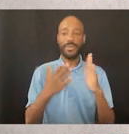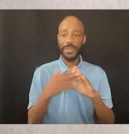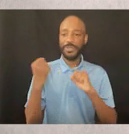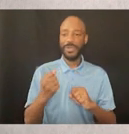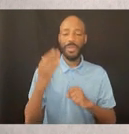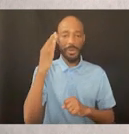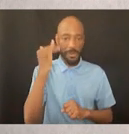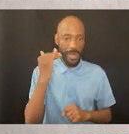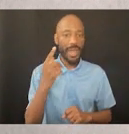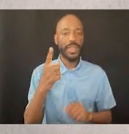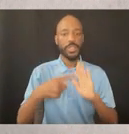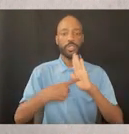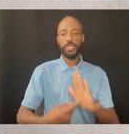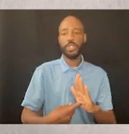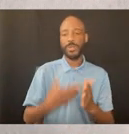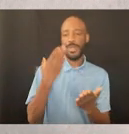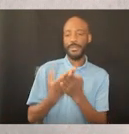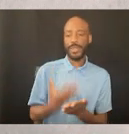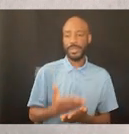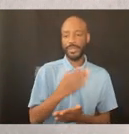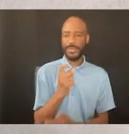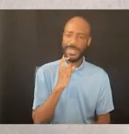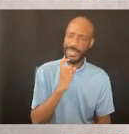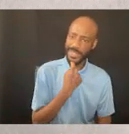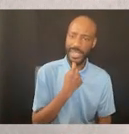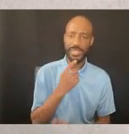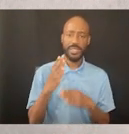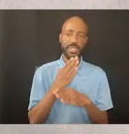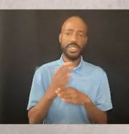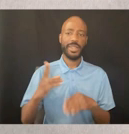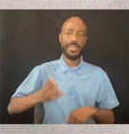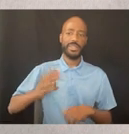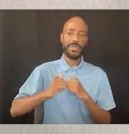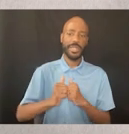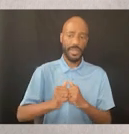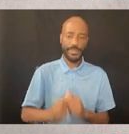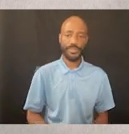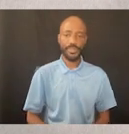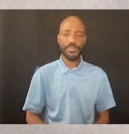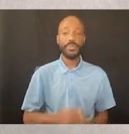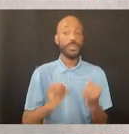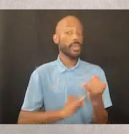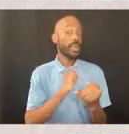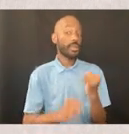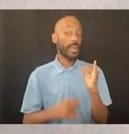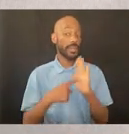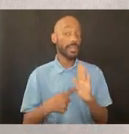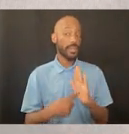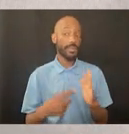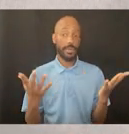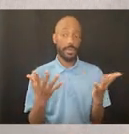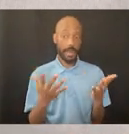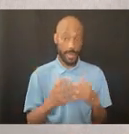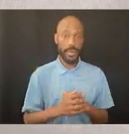bear evidence of an intense shared history together. And then our last example is